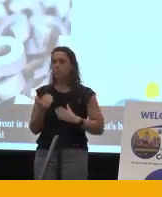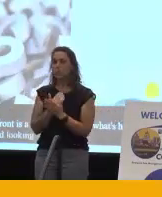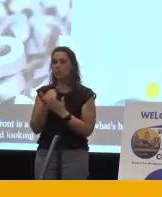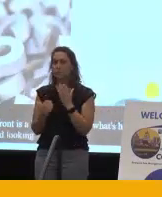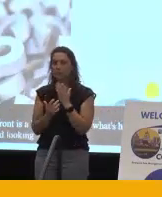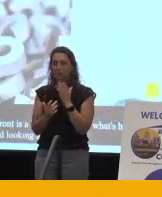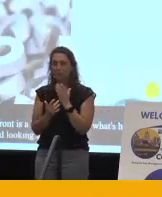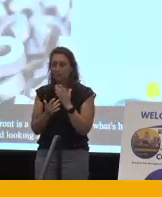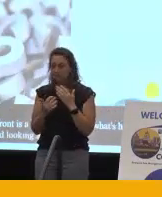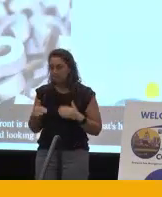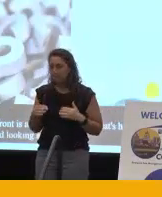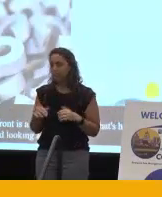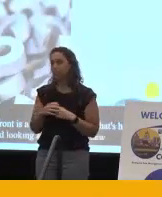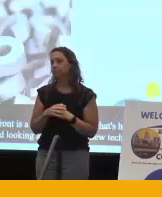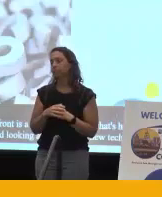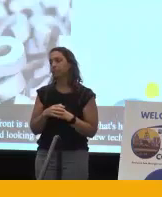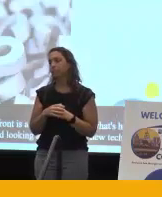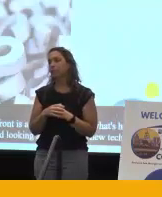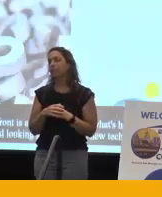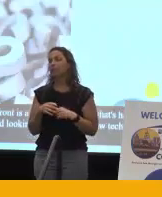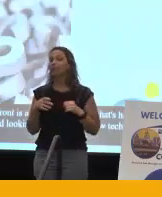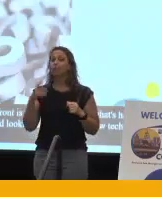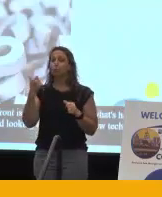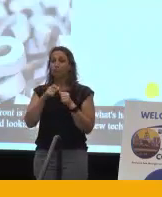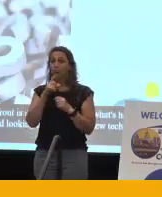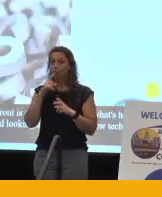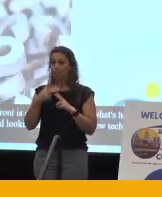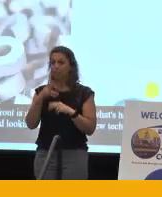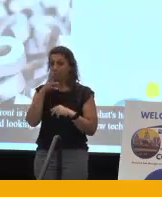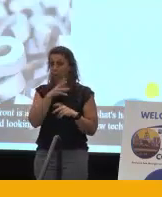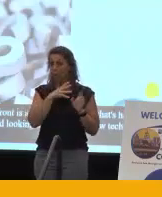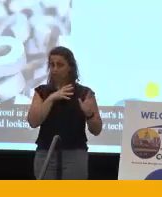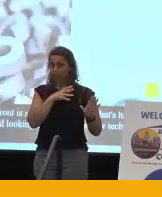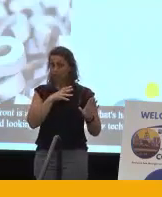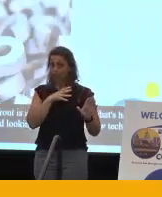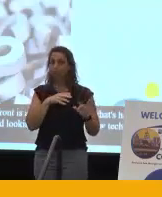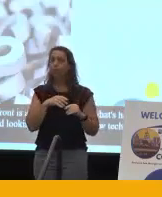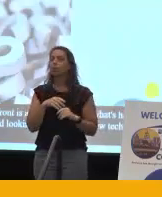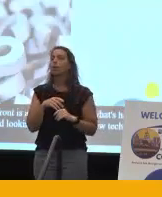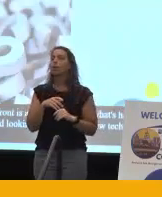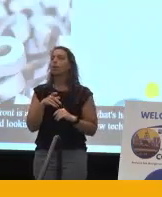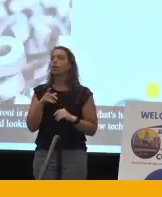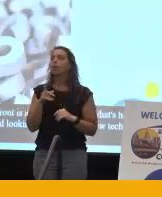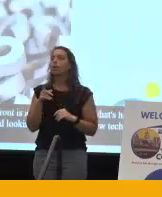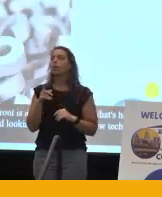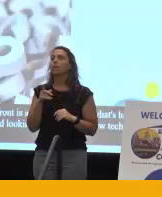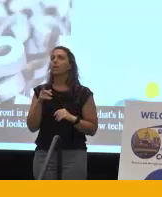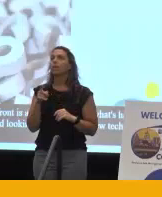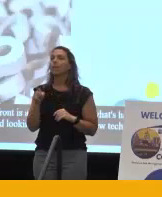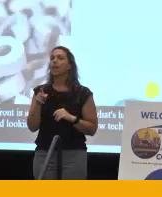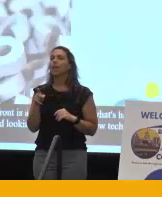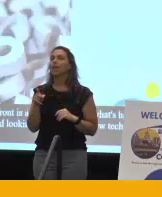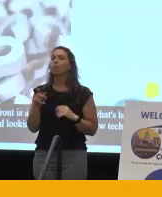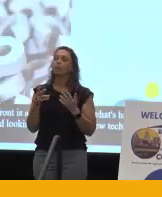So one of the things that struck me was I talked about Agribility PA. It's they now have, and obviously this would be more important